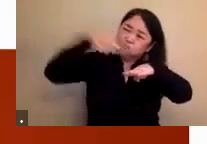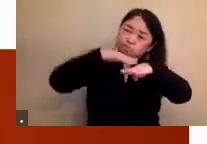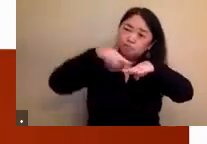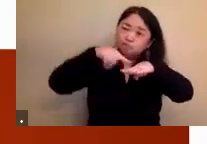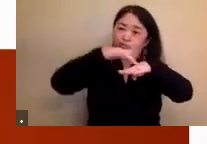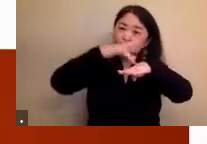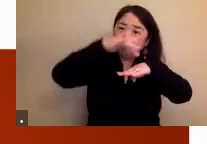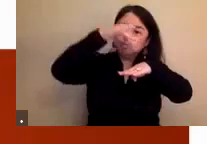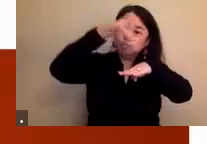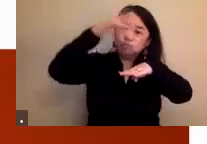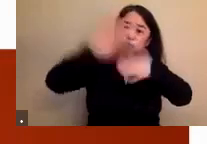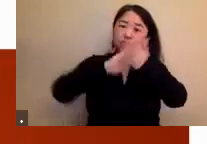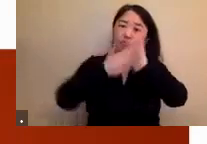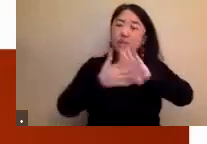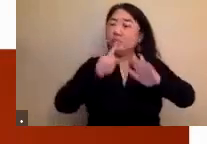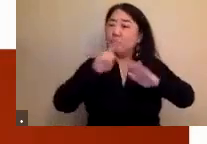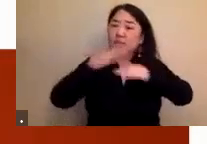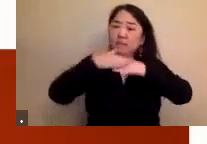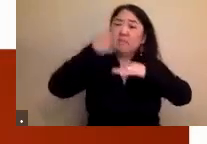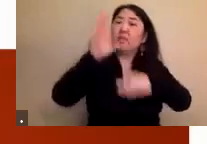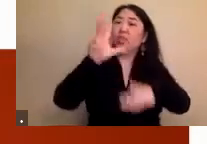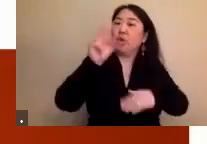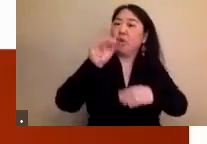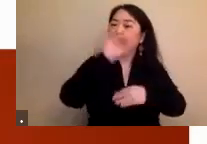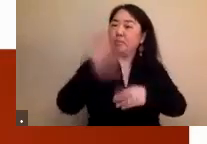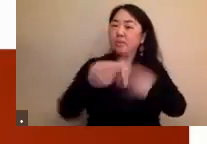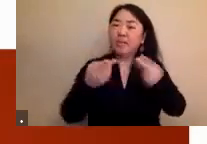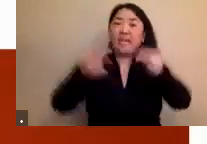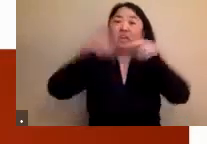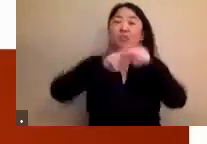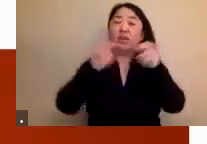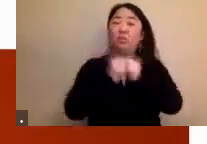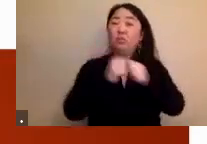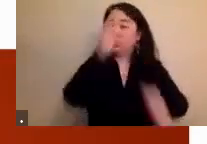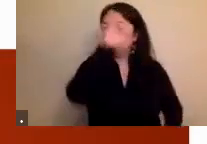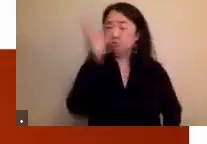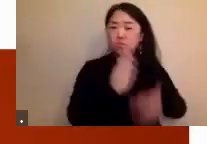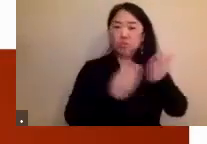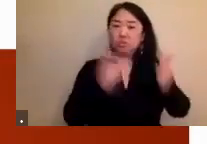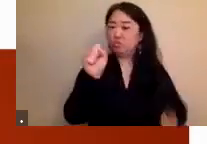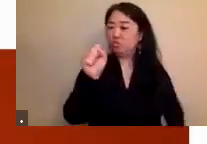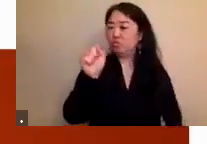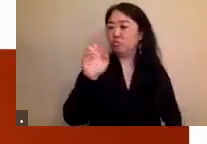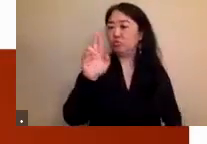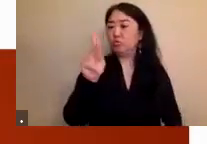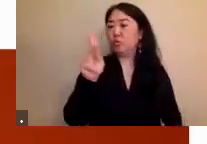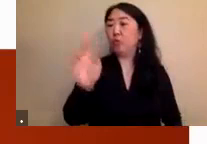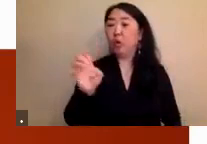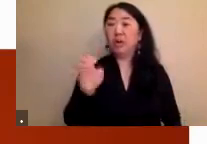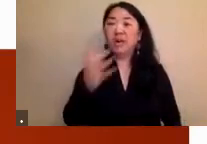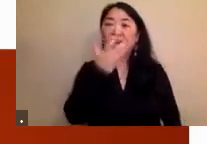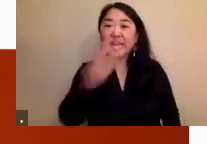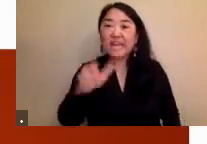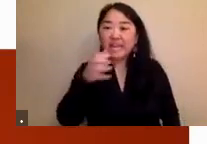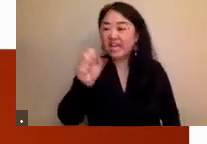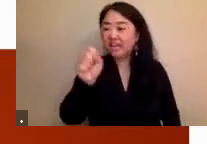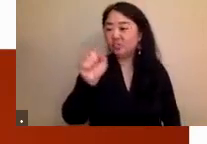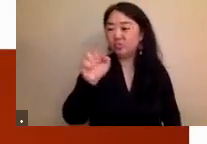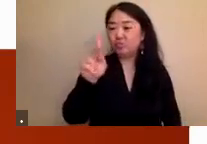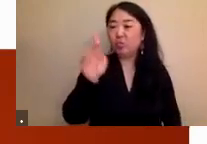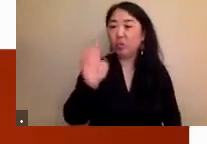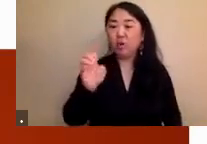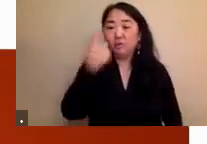causing over a 30% increase of strokes for people, heat strokes, and for people